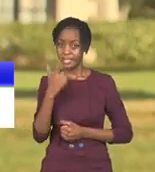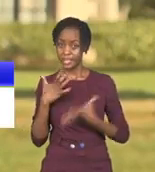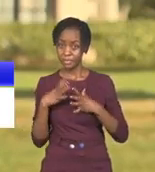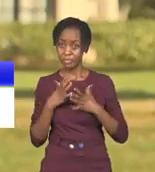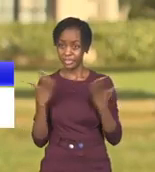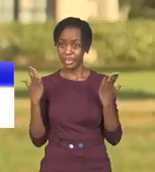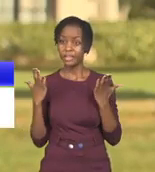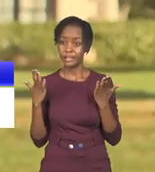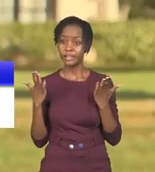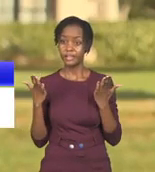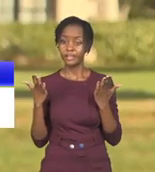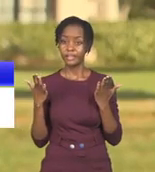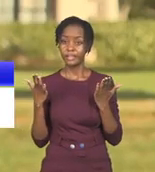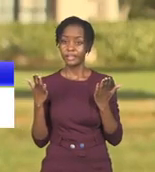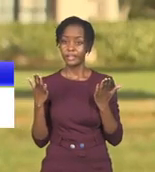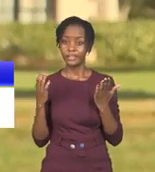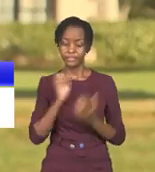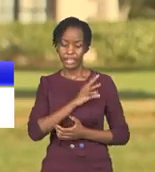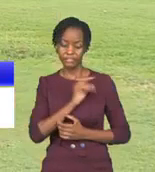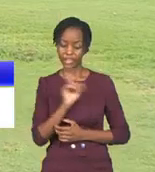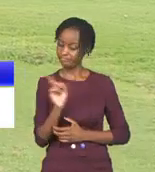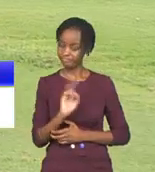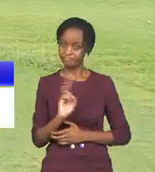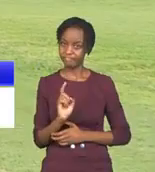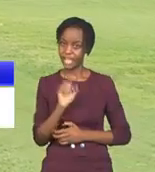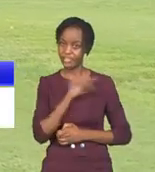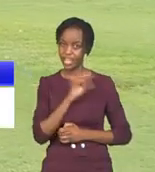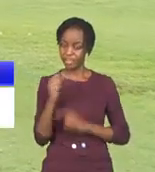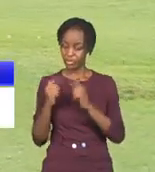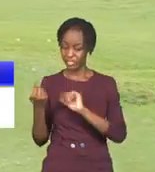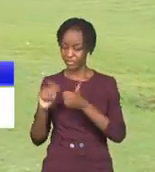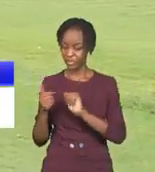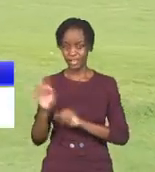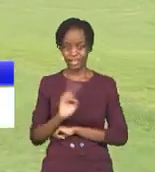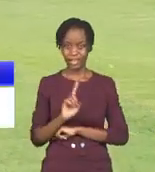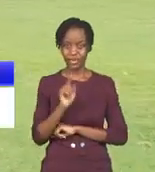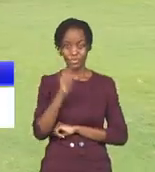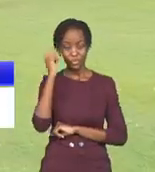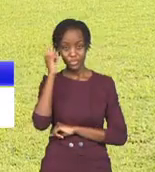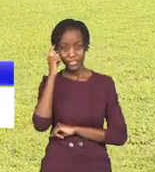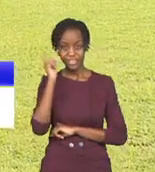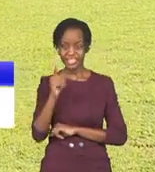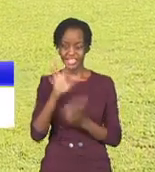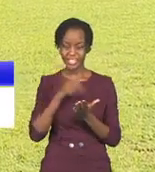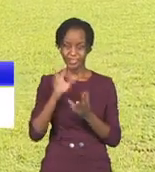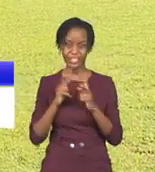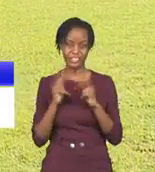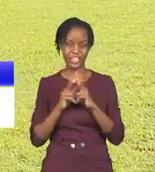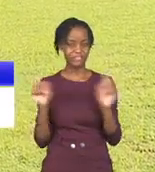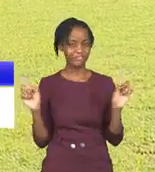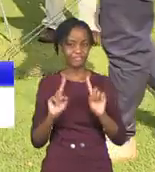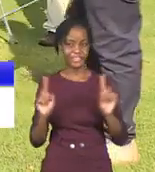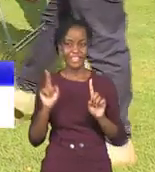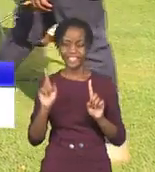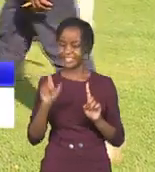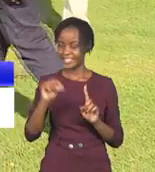outside there is that they should not be afraid, they should not be scared of the sport. I don't think that it's too expensive. It's very affordable. It's